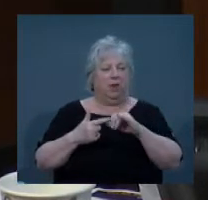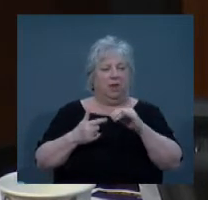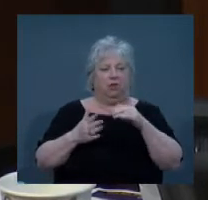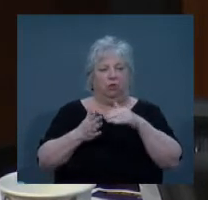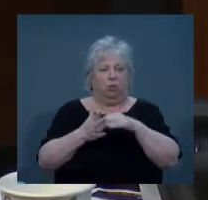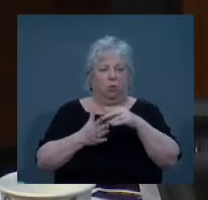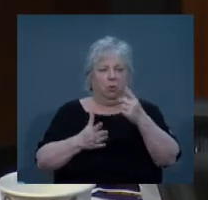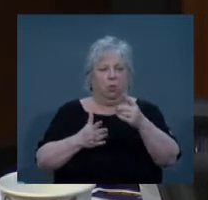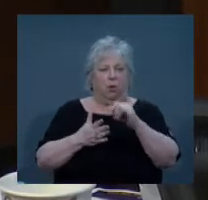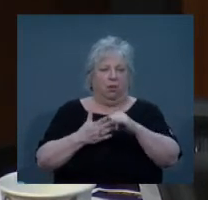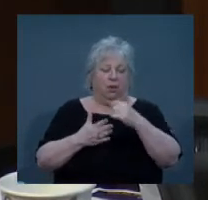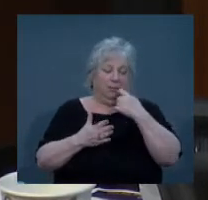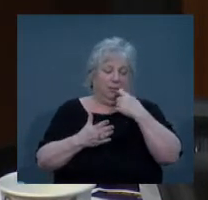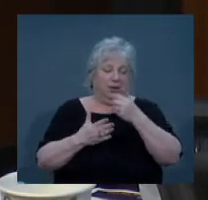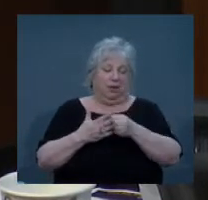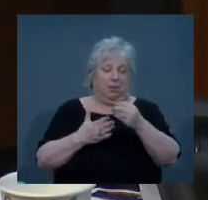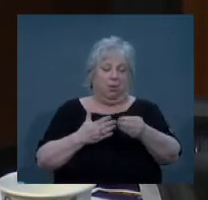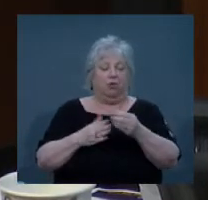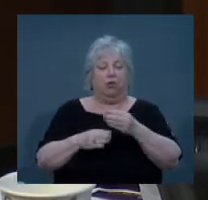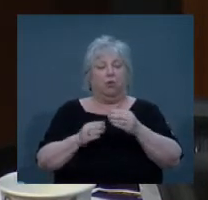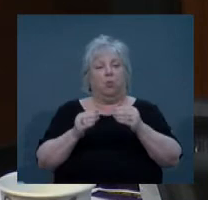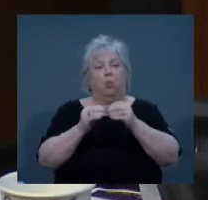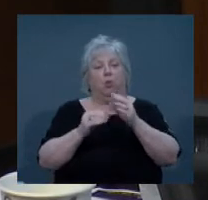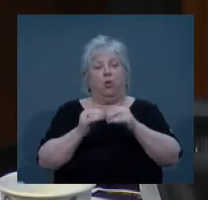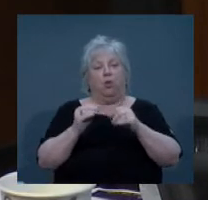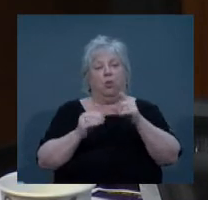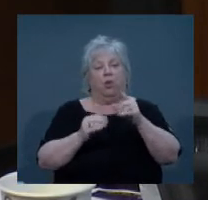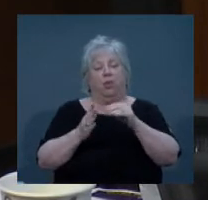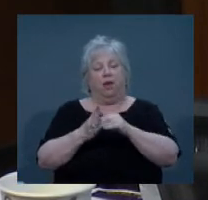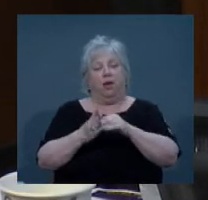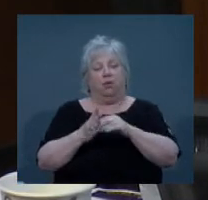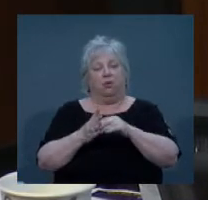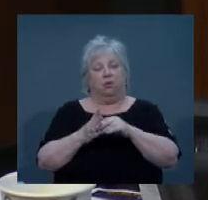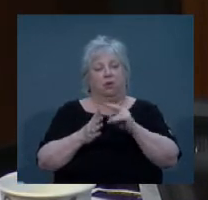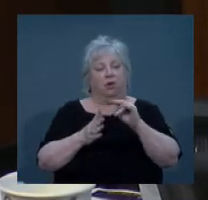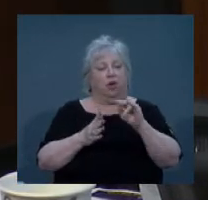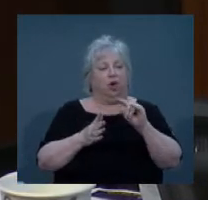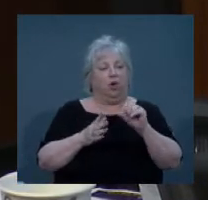that's recently purchased over 1,000 units in southwest part of my ward.